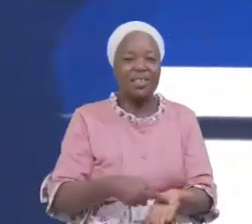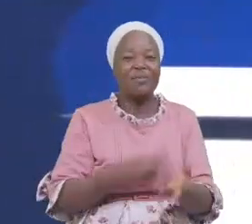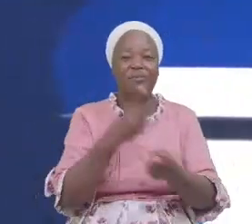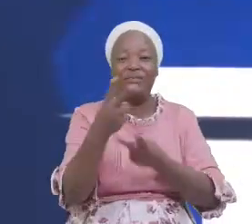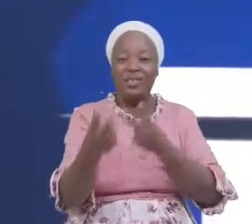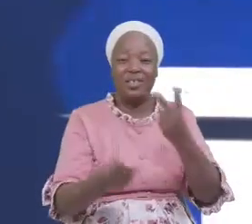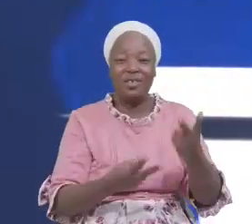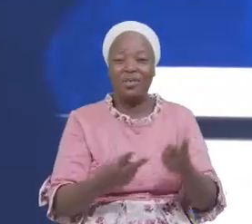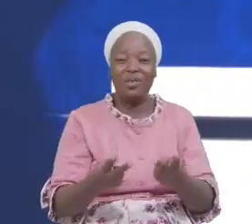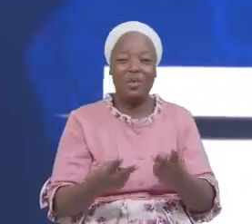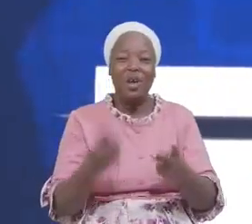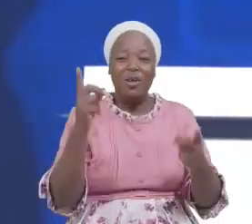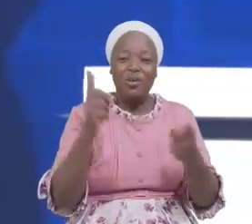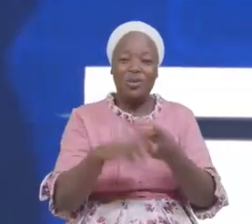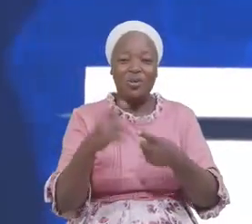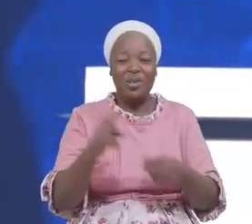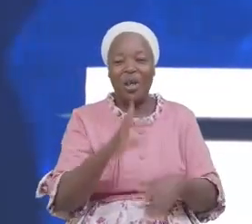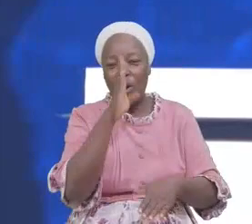the humble.